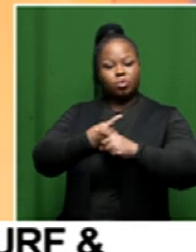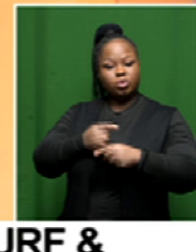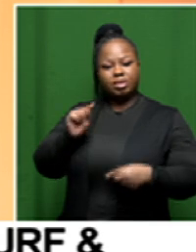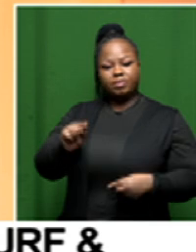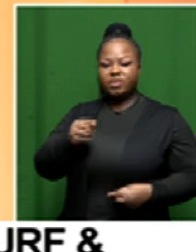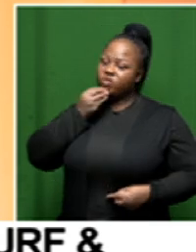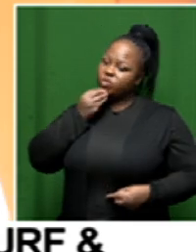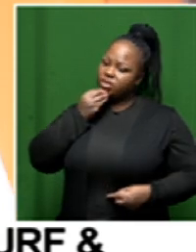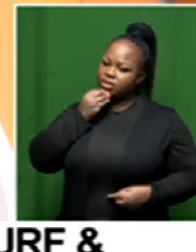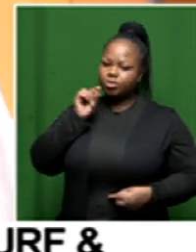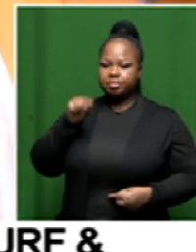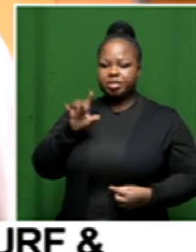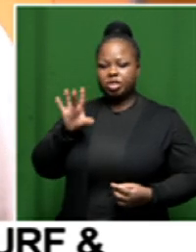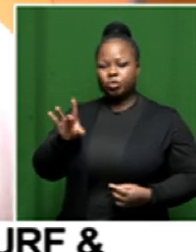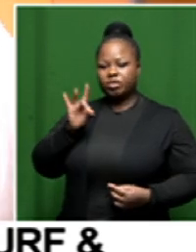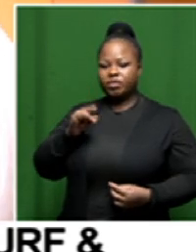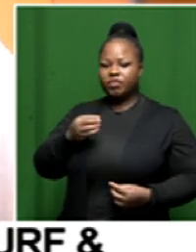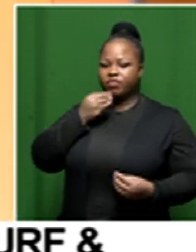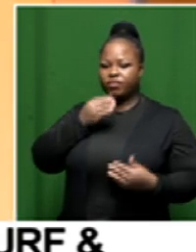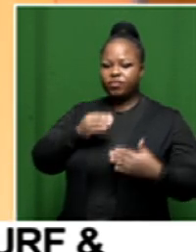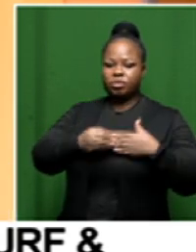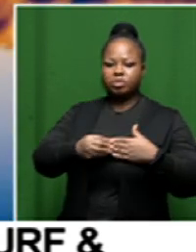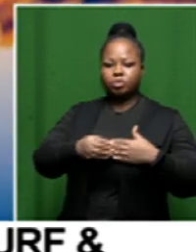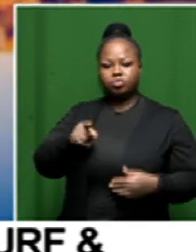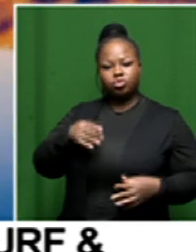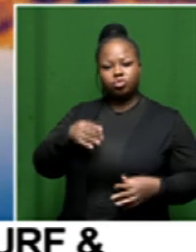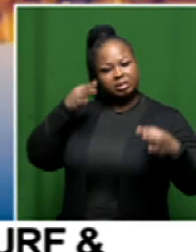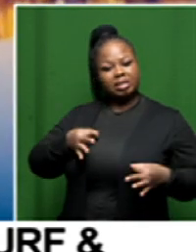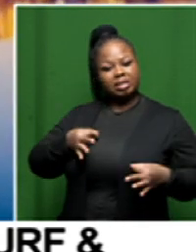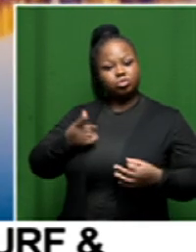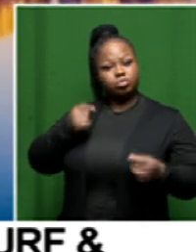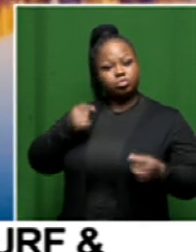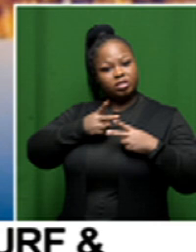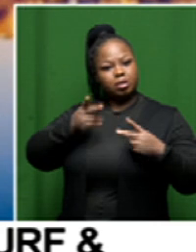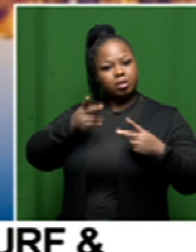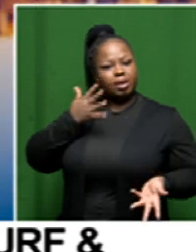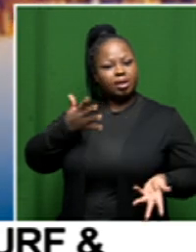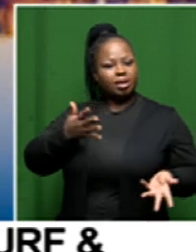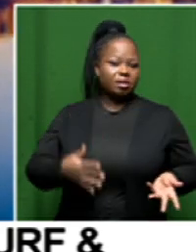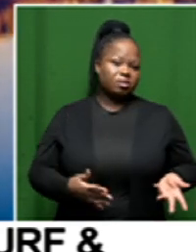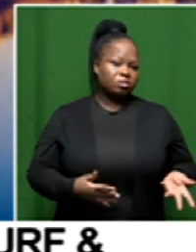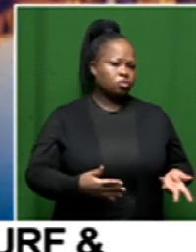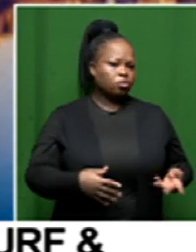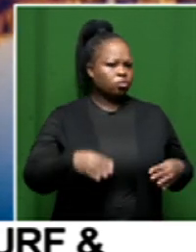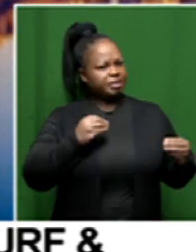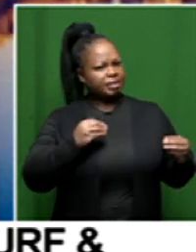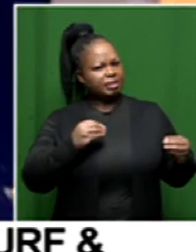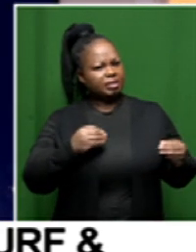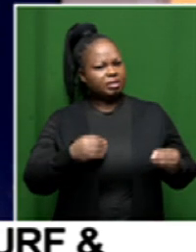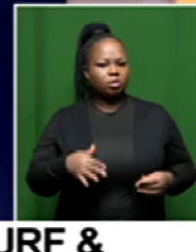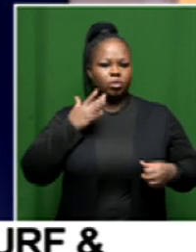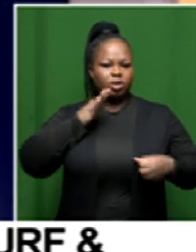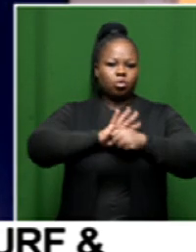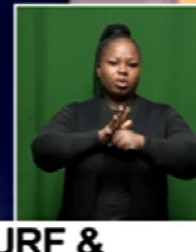or food. Okay. So I chose food and I did hospitality. So when did you decide to do it professionally, like on a commercial basis? After